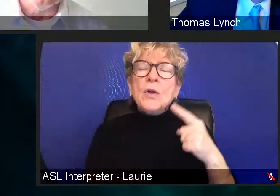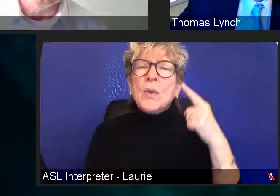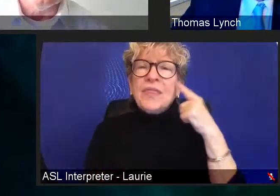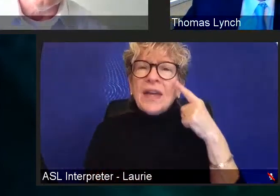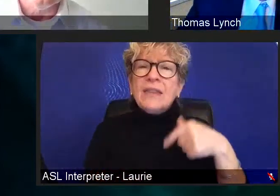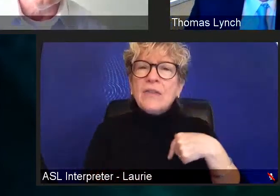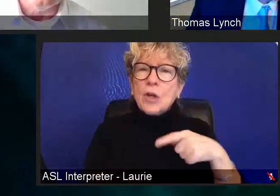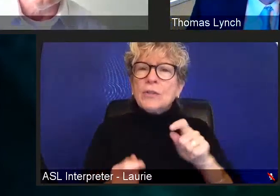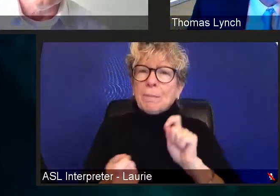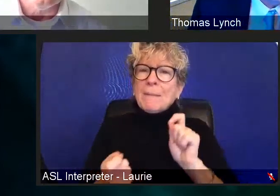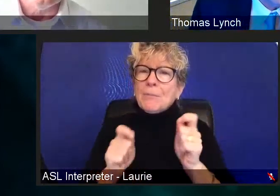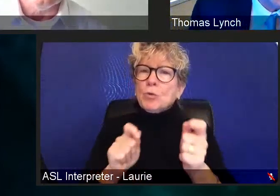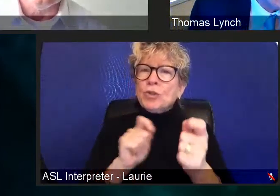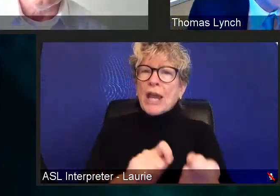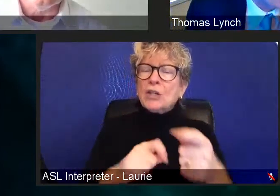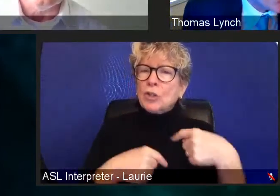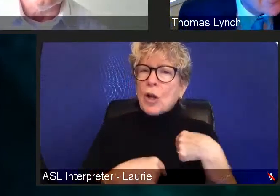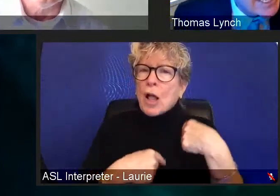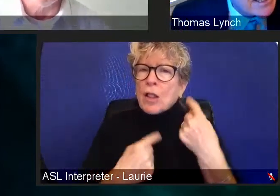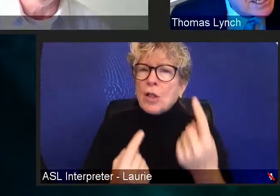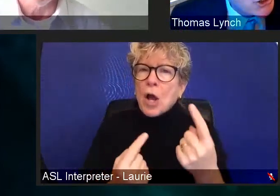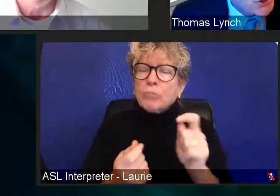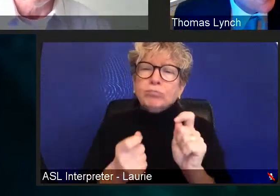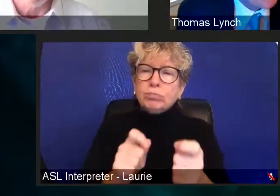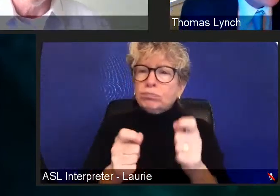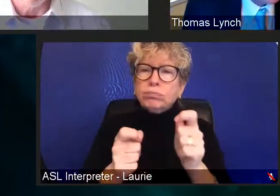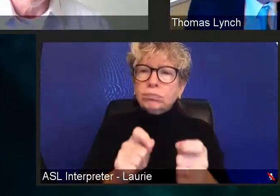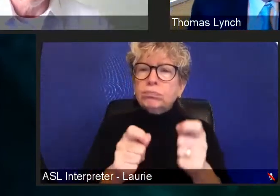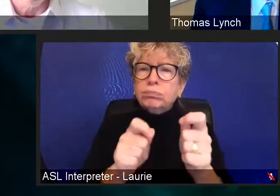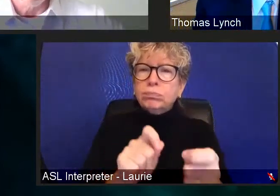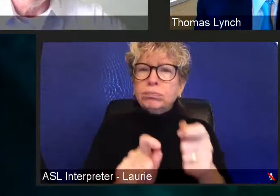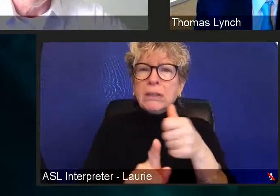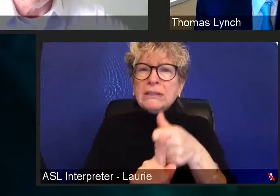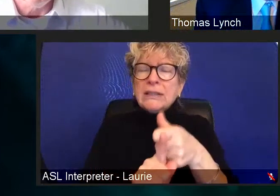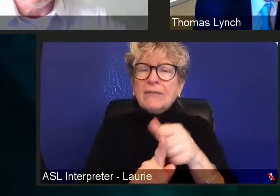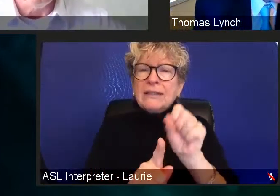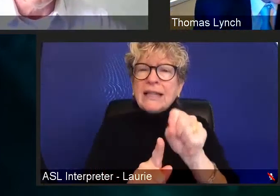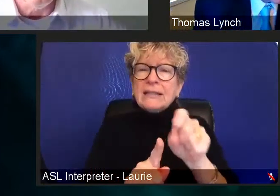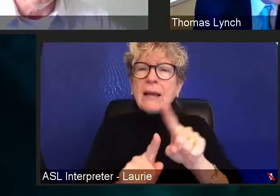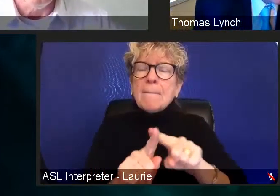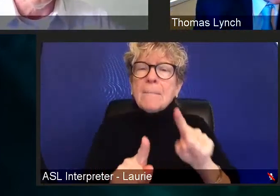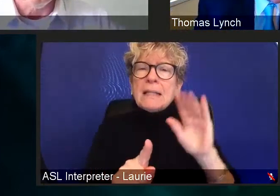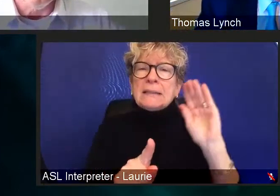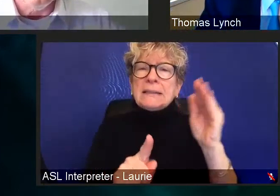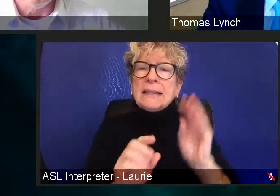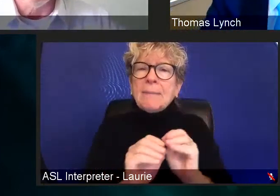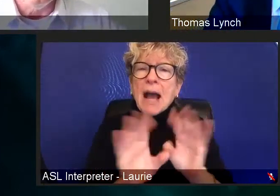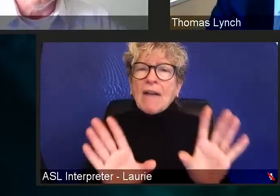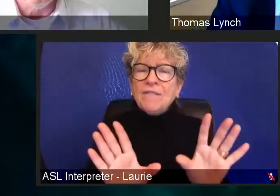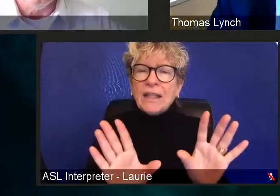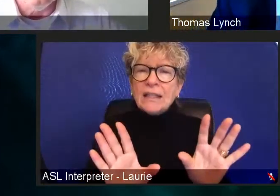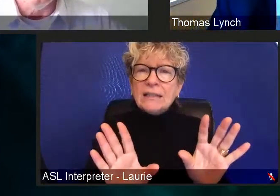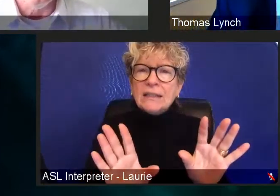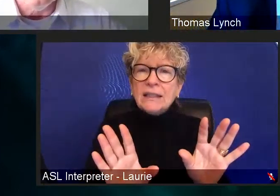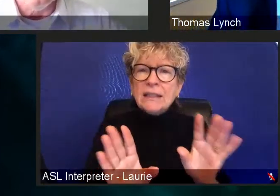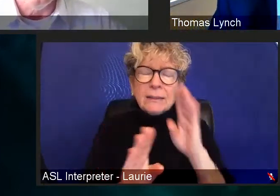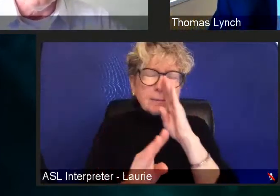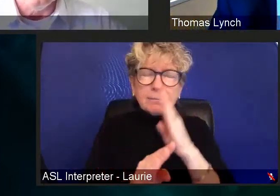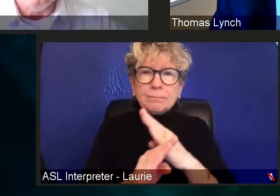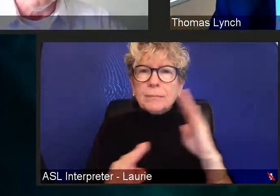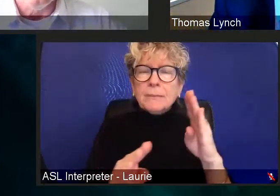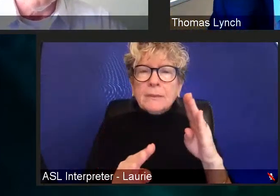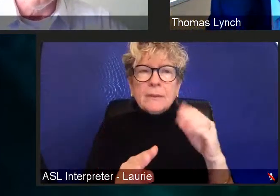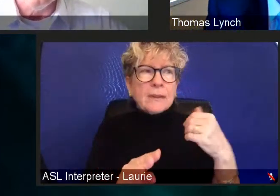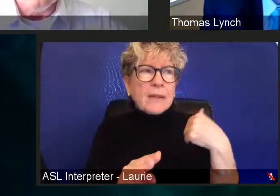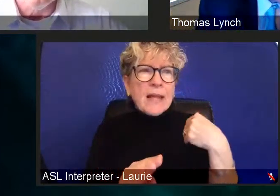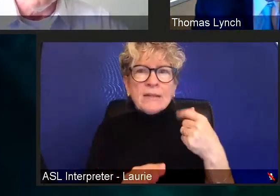along, but it seems like the variant issue became really obvious and clear just in the last